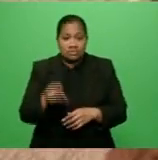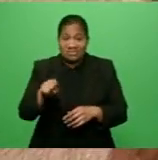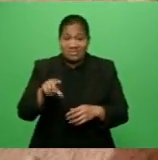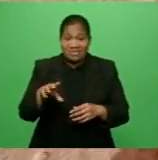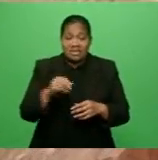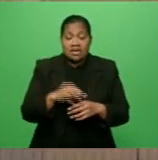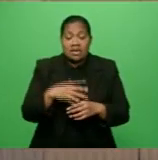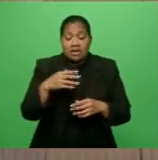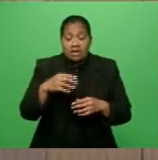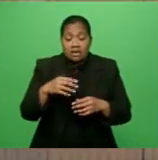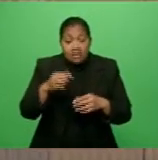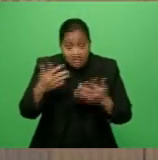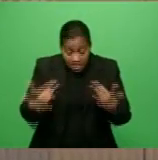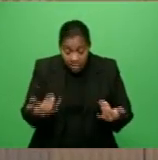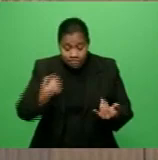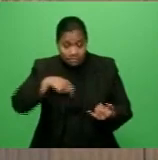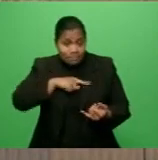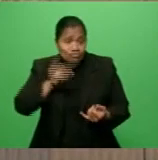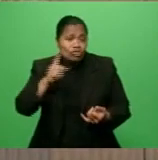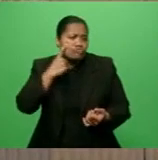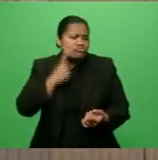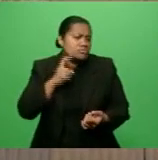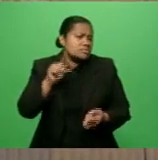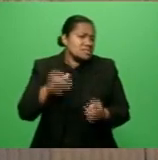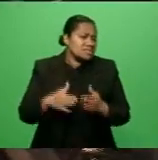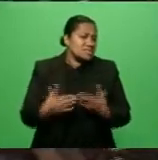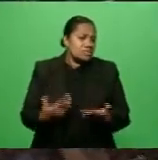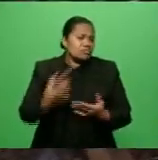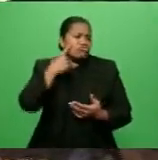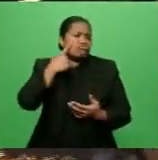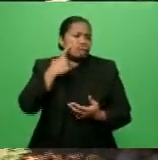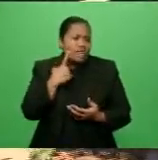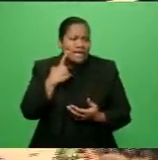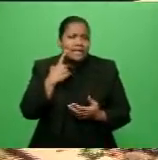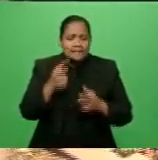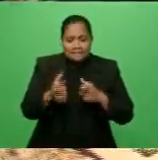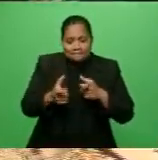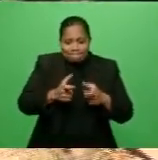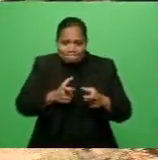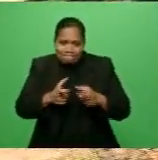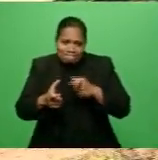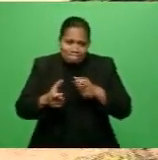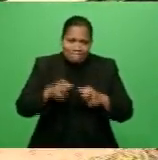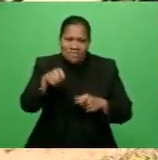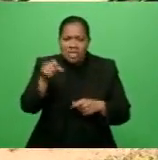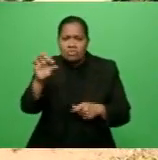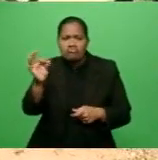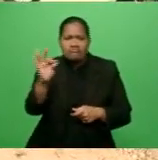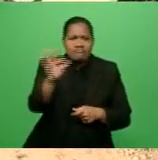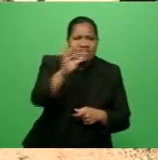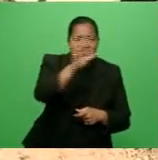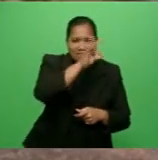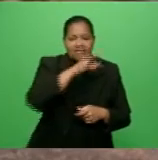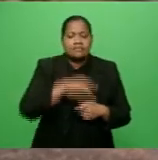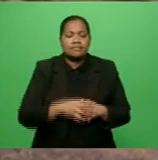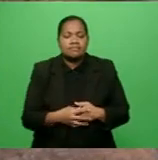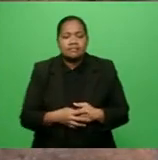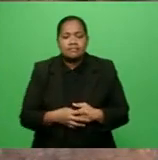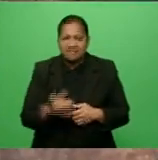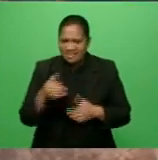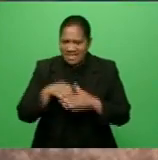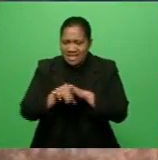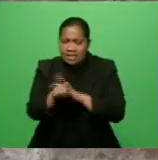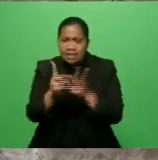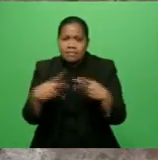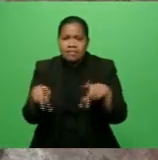spreading. Currently what we are trying to do is we are trying to contain and control this termite within the infested zone. Also preventing